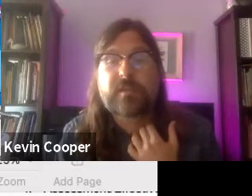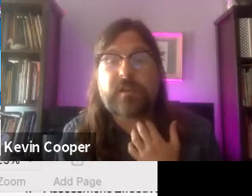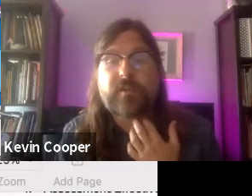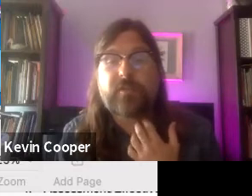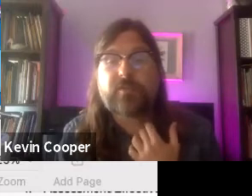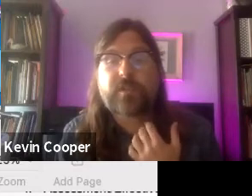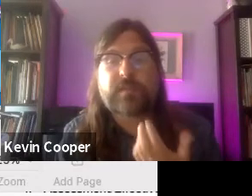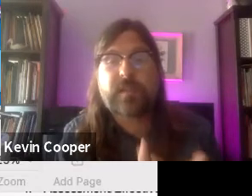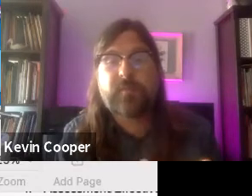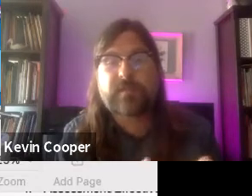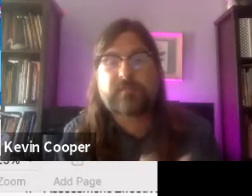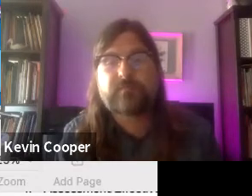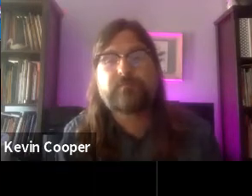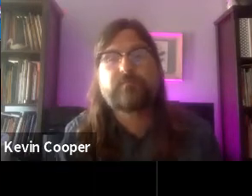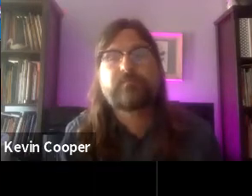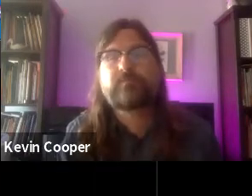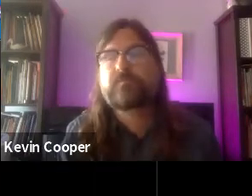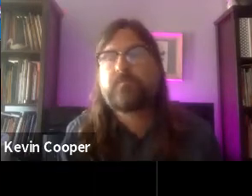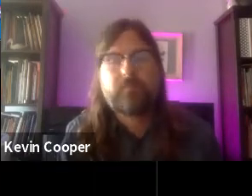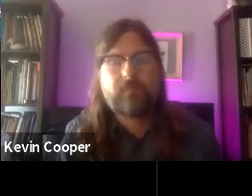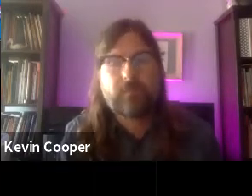all-student version of the same piece.